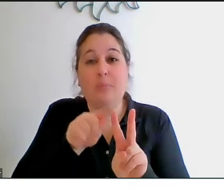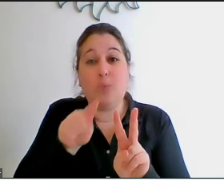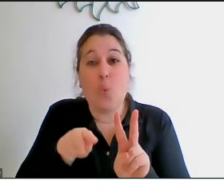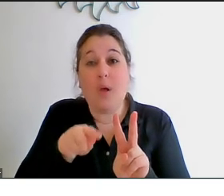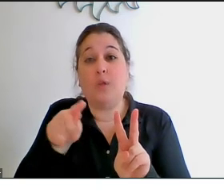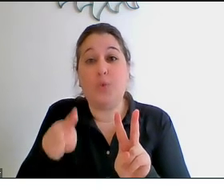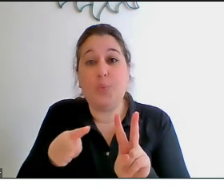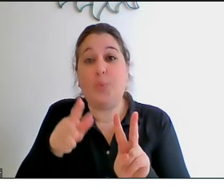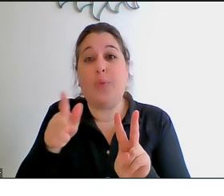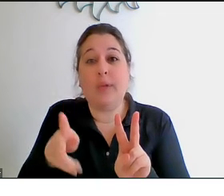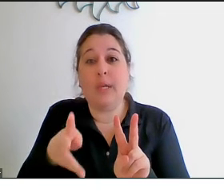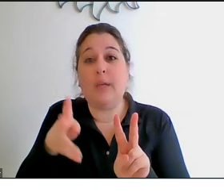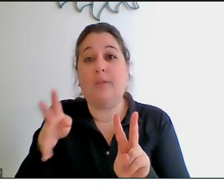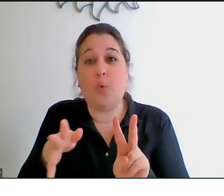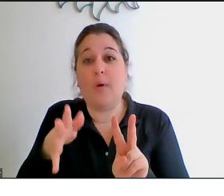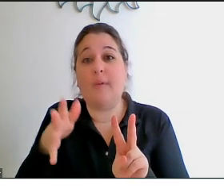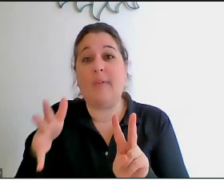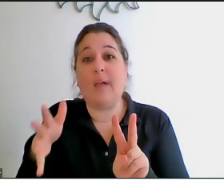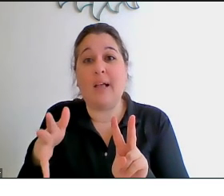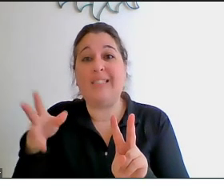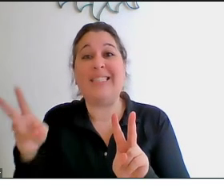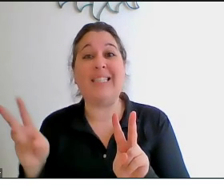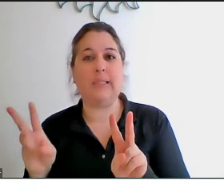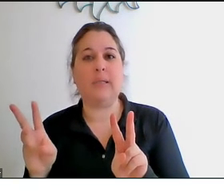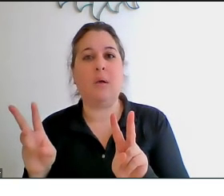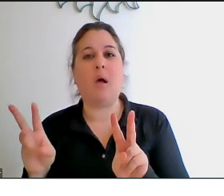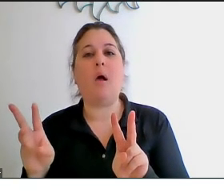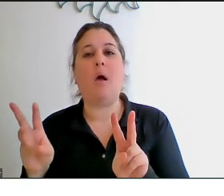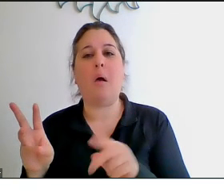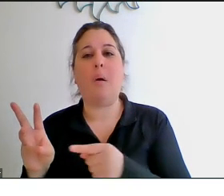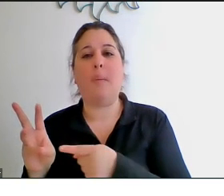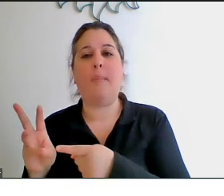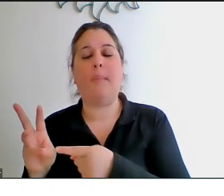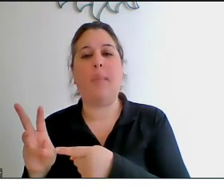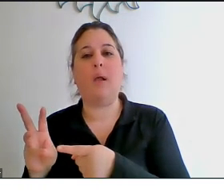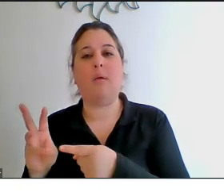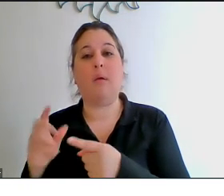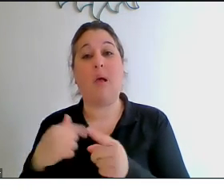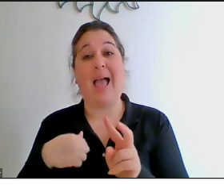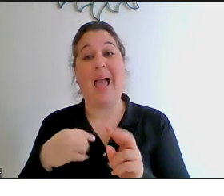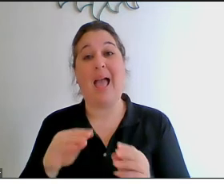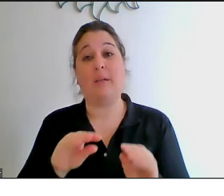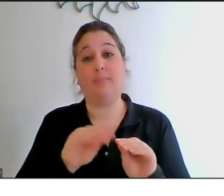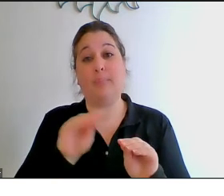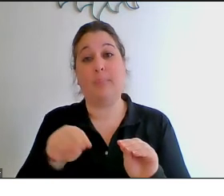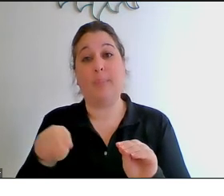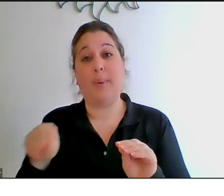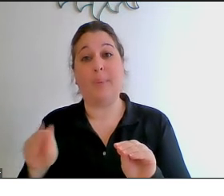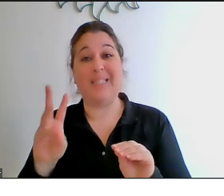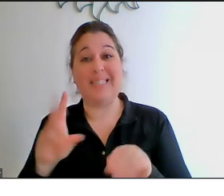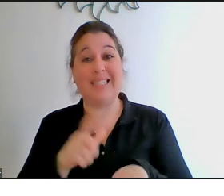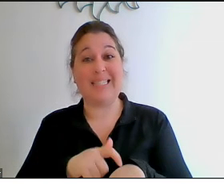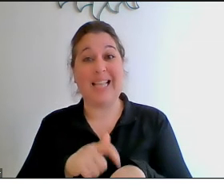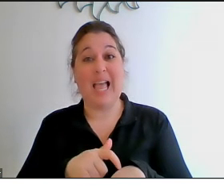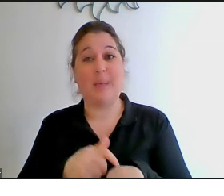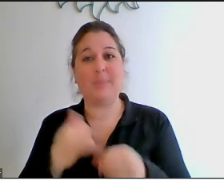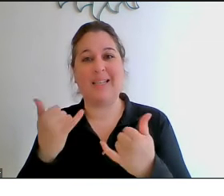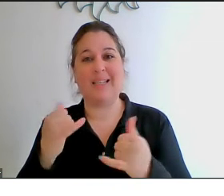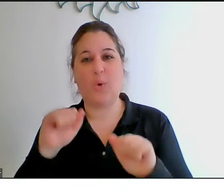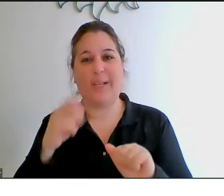1, 2, 3, 4, 5, 6. And this is where we're going to stop.